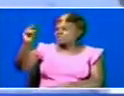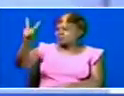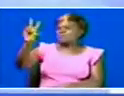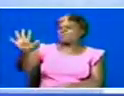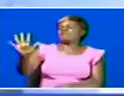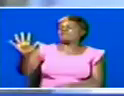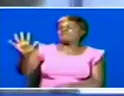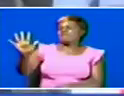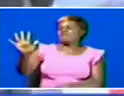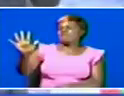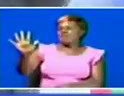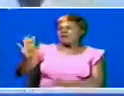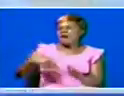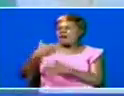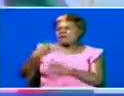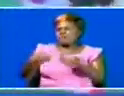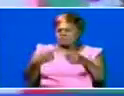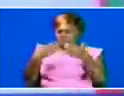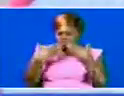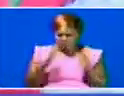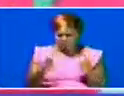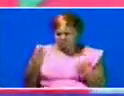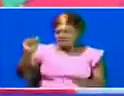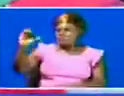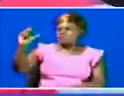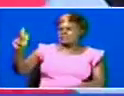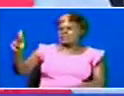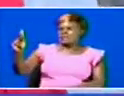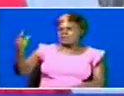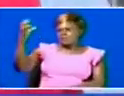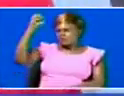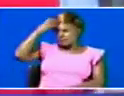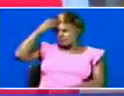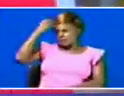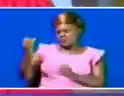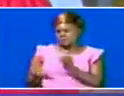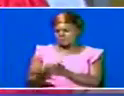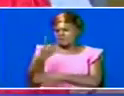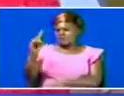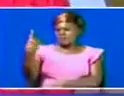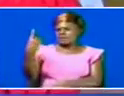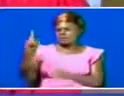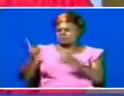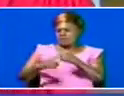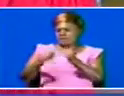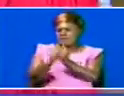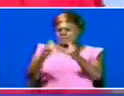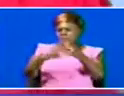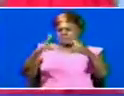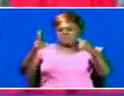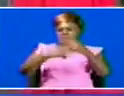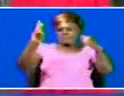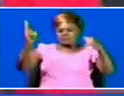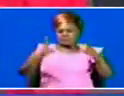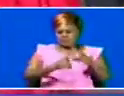2025. Yeah, baada ya process yote kukamilika. The SEK Diocese of Kitale was formed on the 1st of July 1997